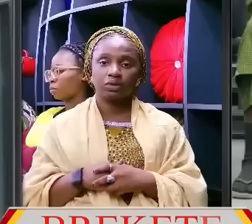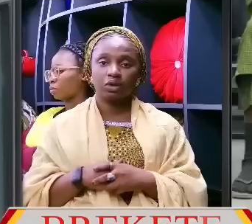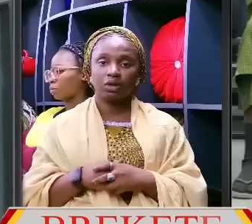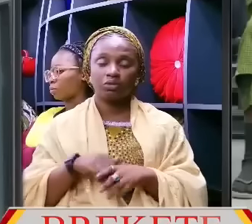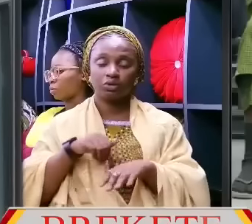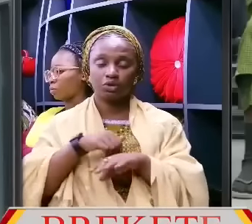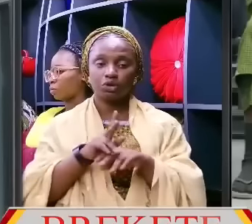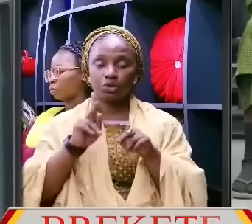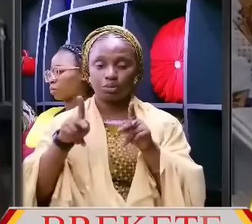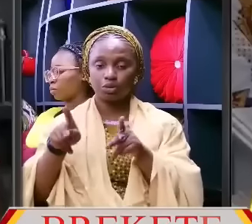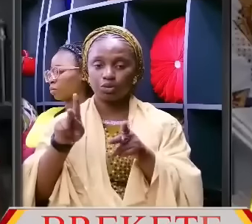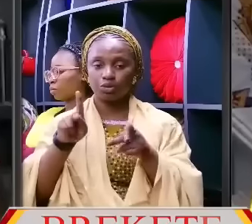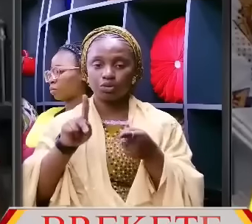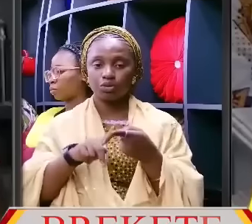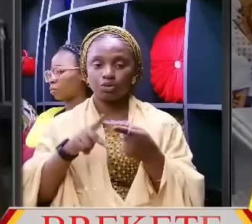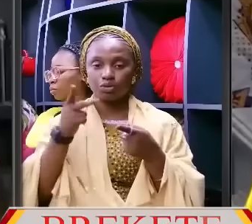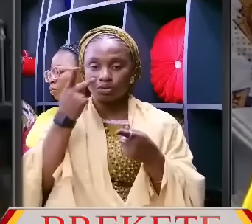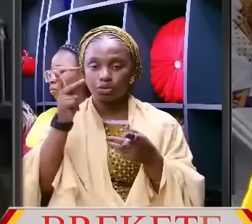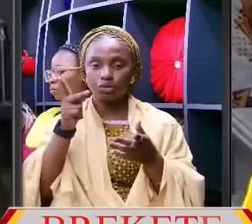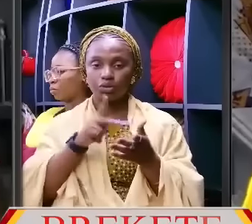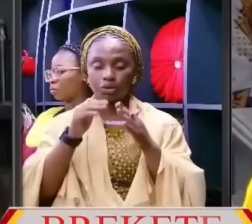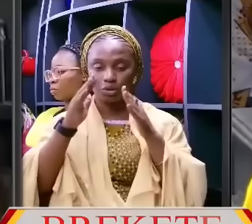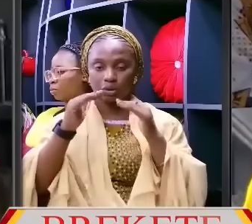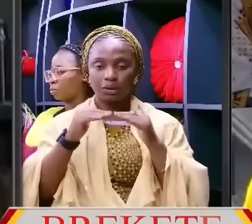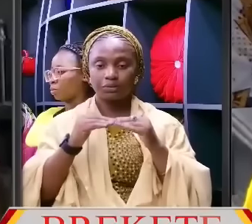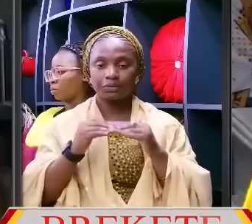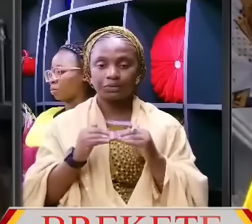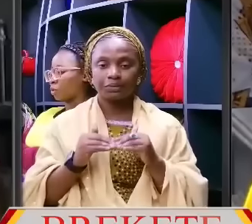people to share the house.